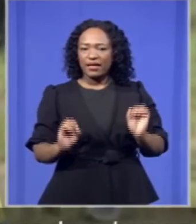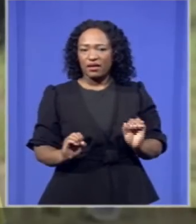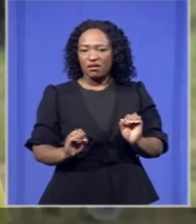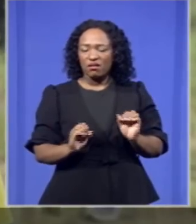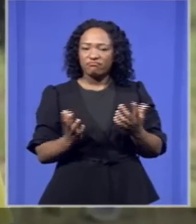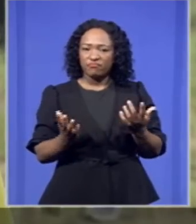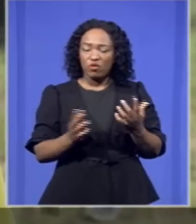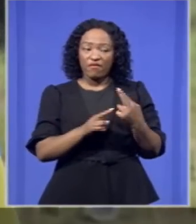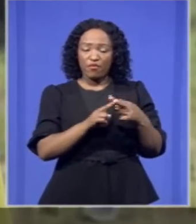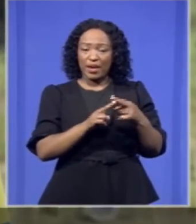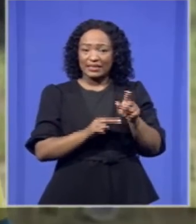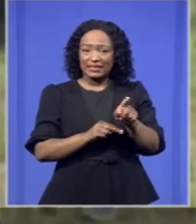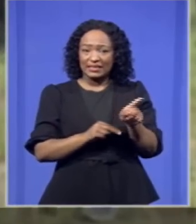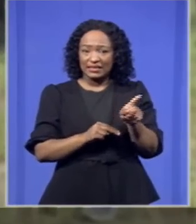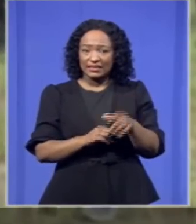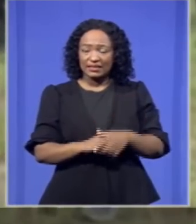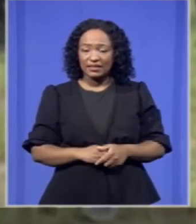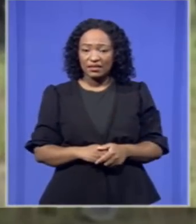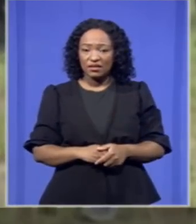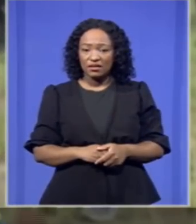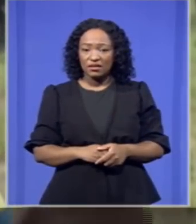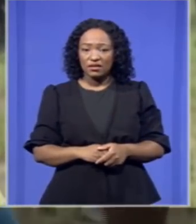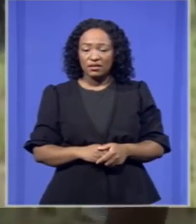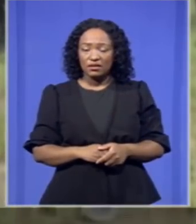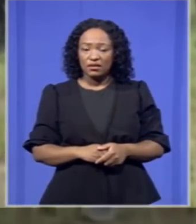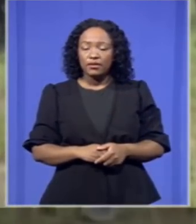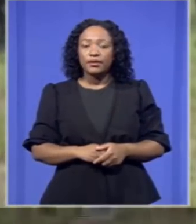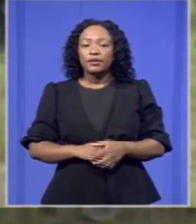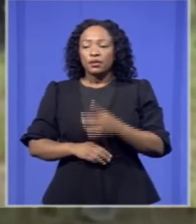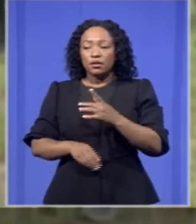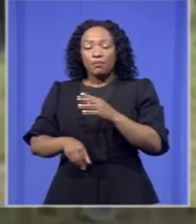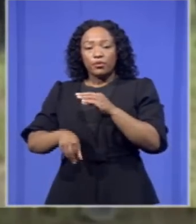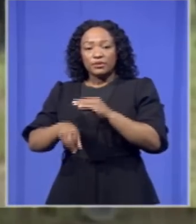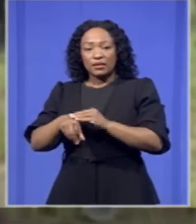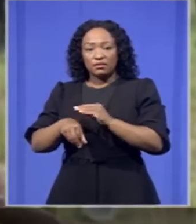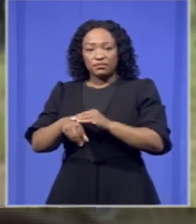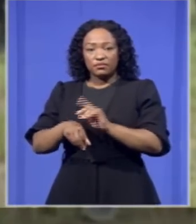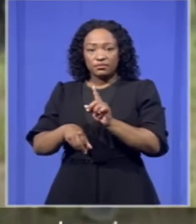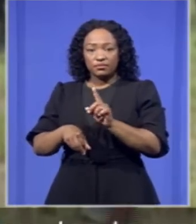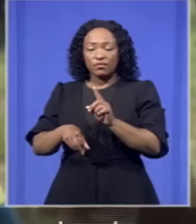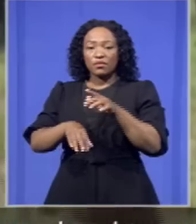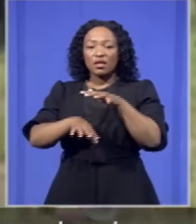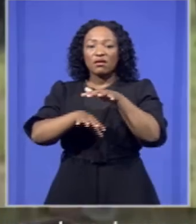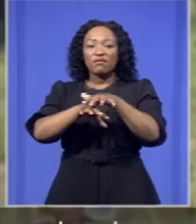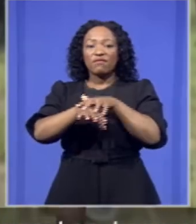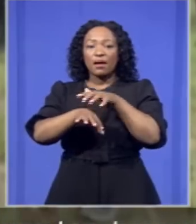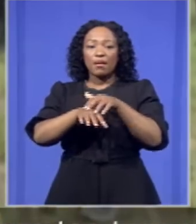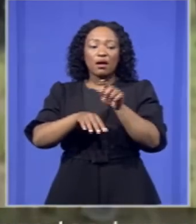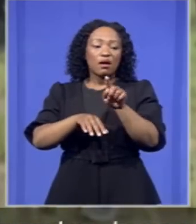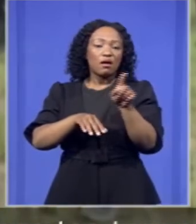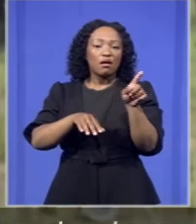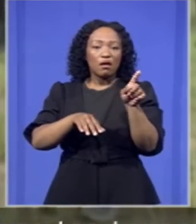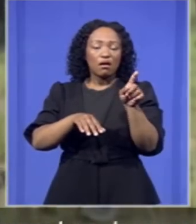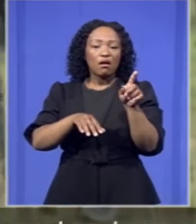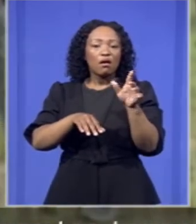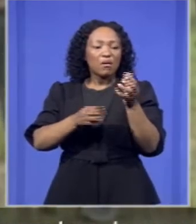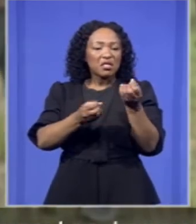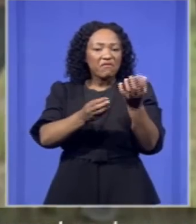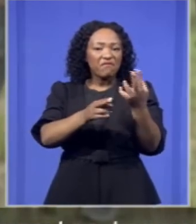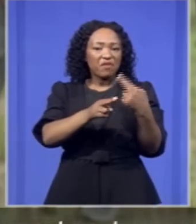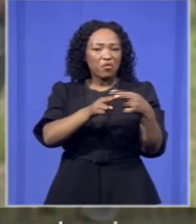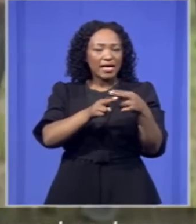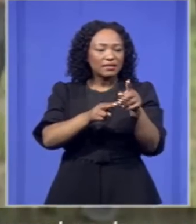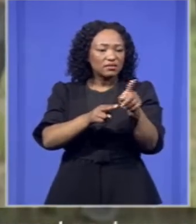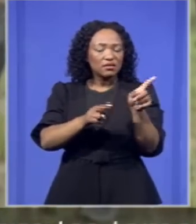ke lebaka la gore ne bana ba dirisetsa di borapolasi ba bang gona tšhelete tsa teng re ne re sa benefit ho